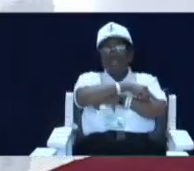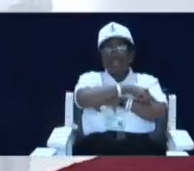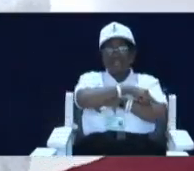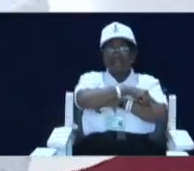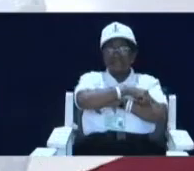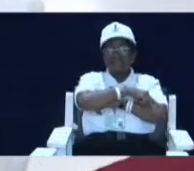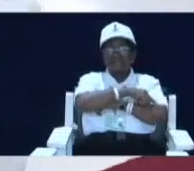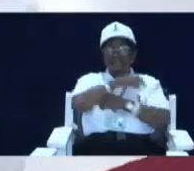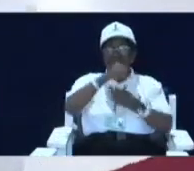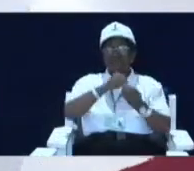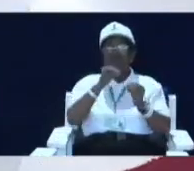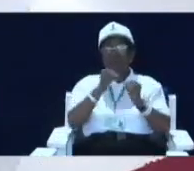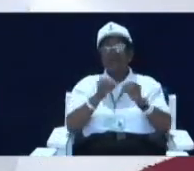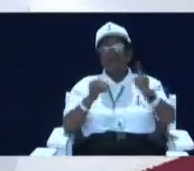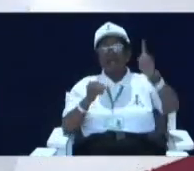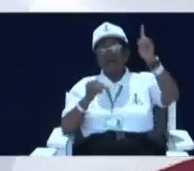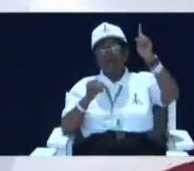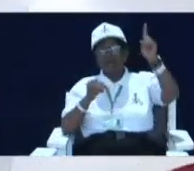Number